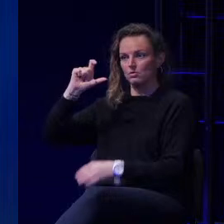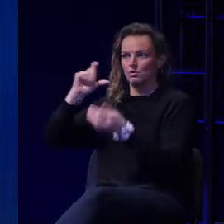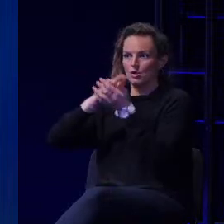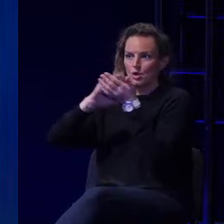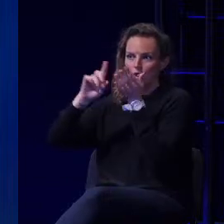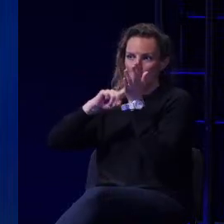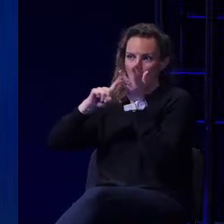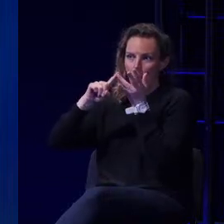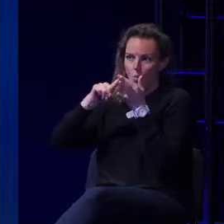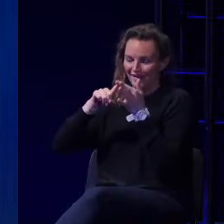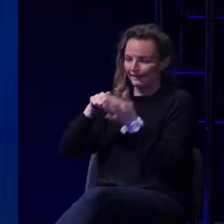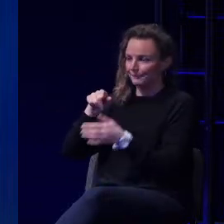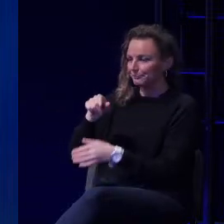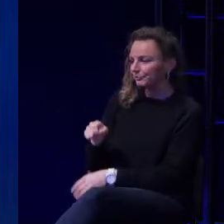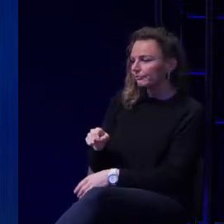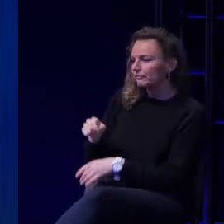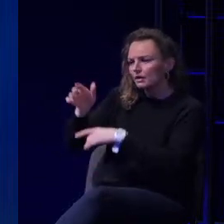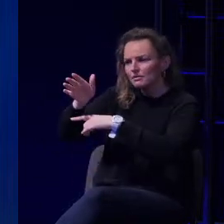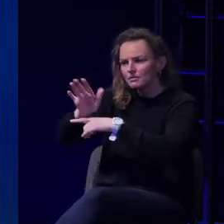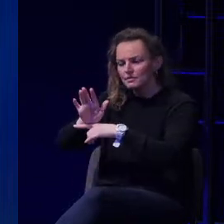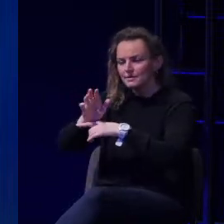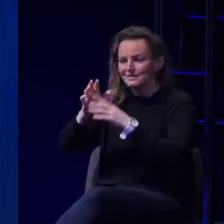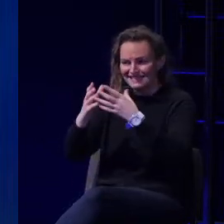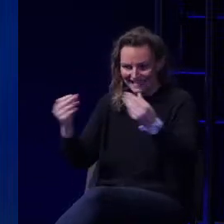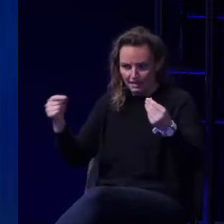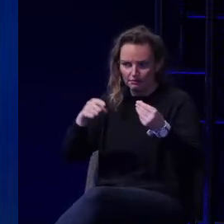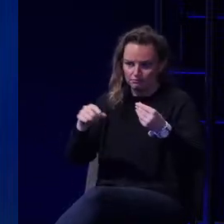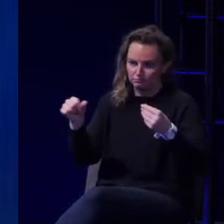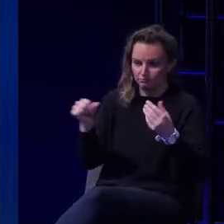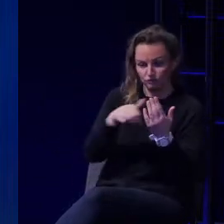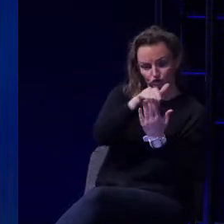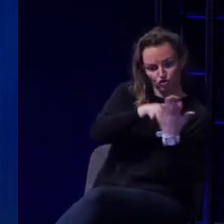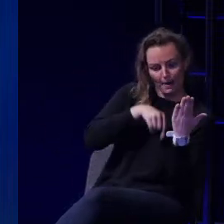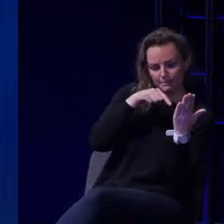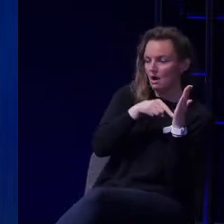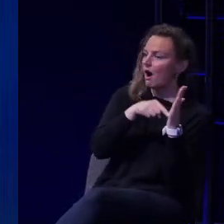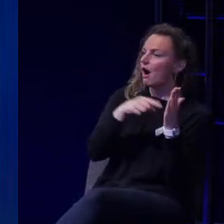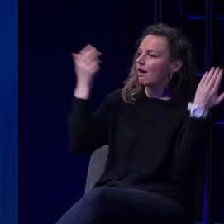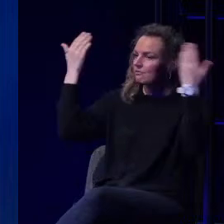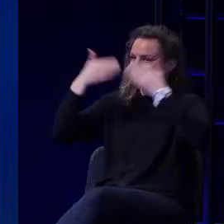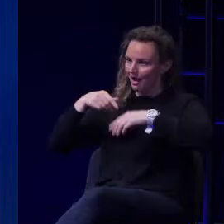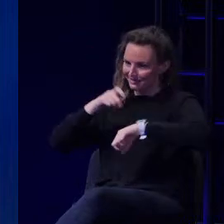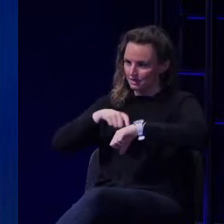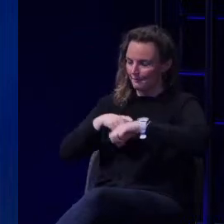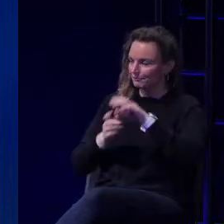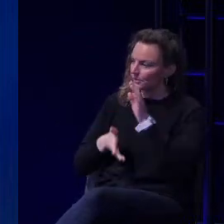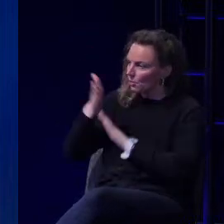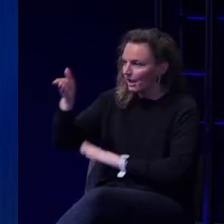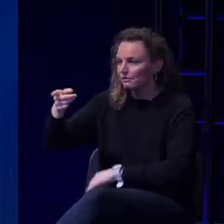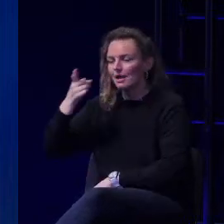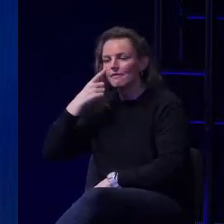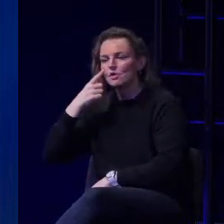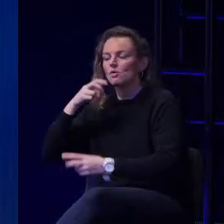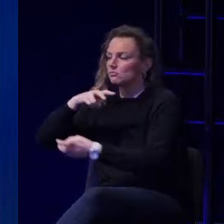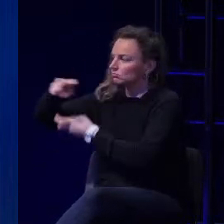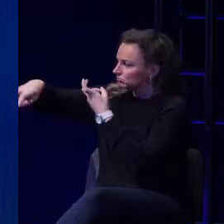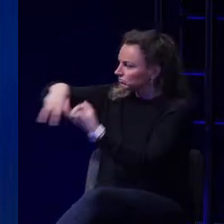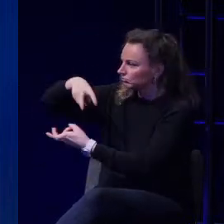the scene originally was scripted to be night. And we went and we scouted this beach,